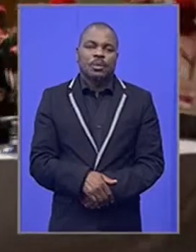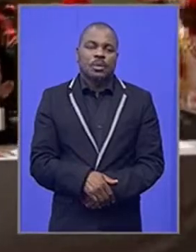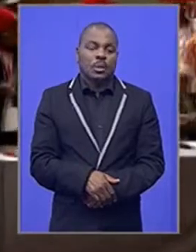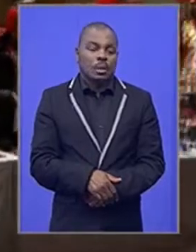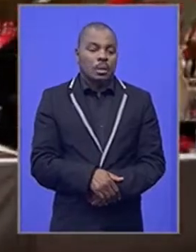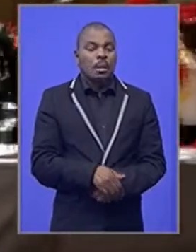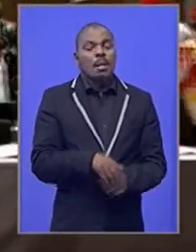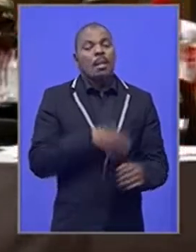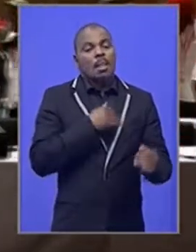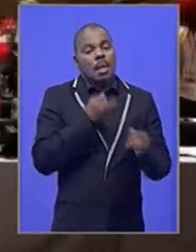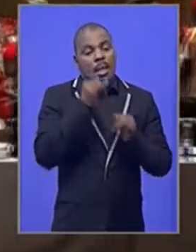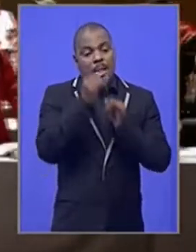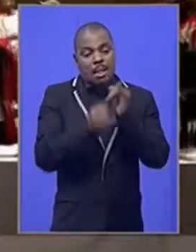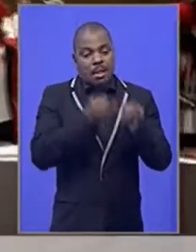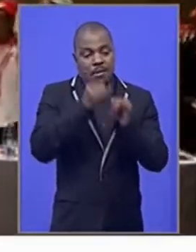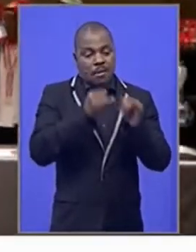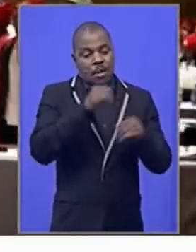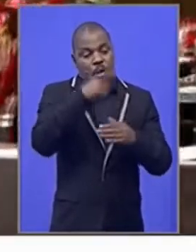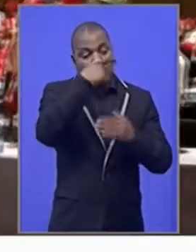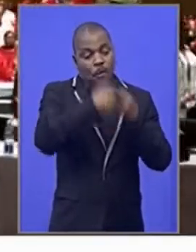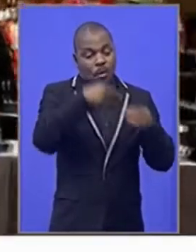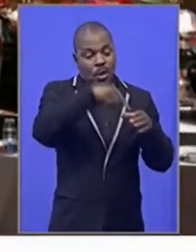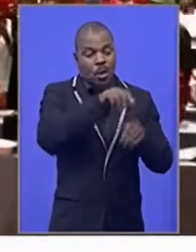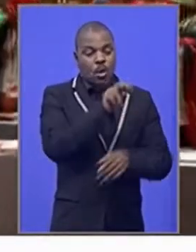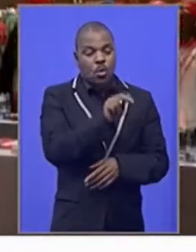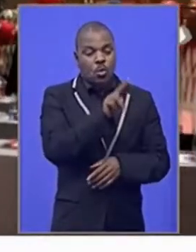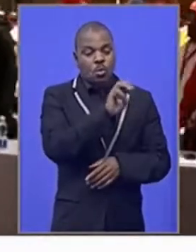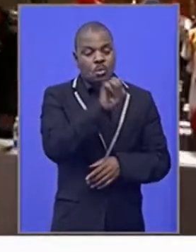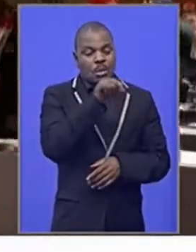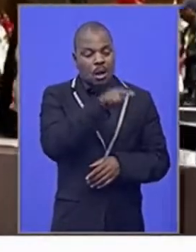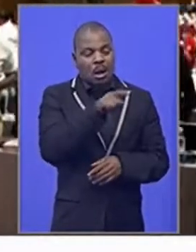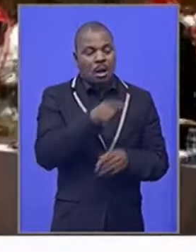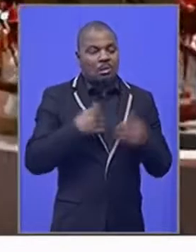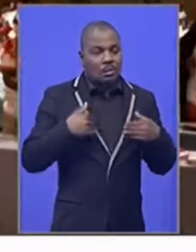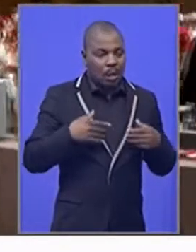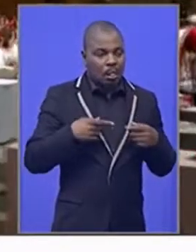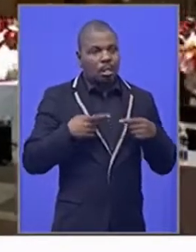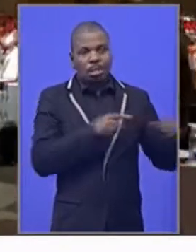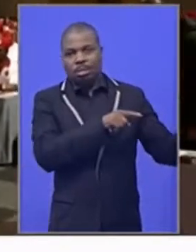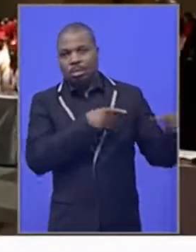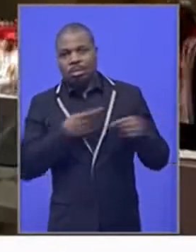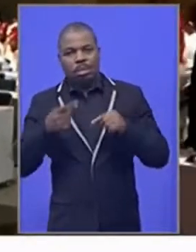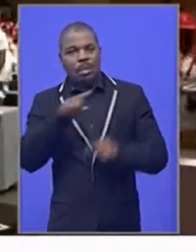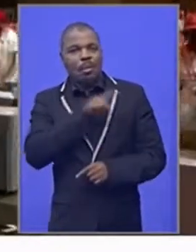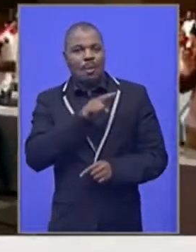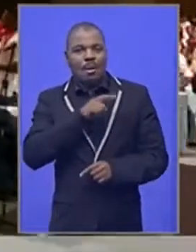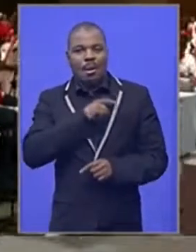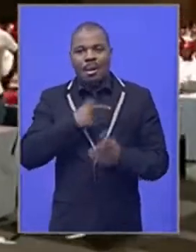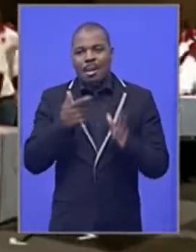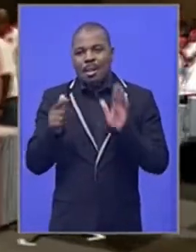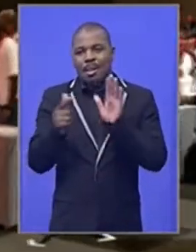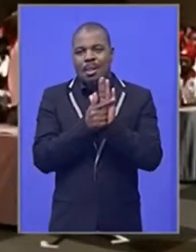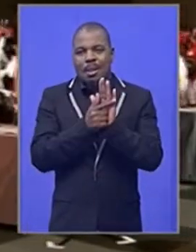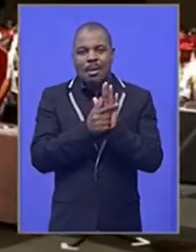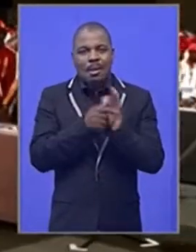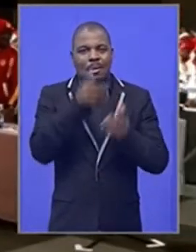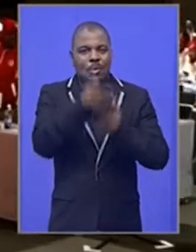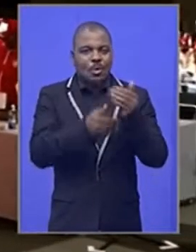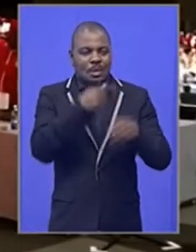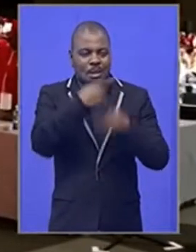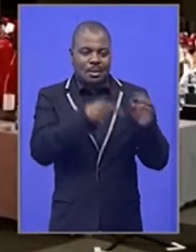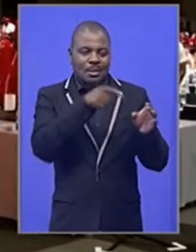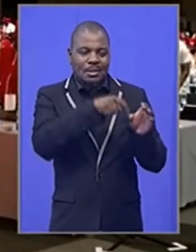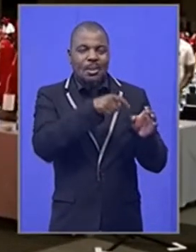khonferense ya bolesomete ya go kgetha boetapele ya Numsa e bile le dikgogakgogano go latela magato a semolao mabapi le go swara ga yona